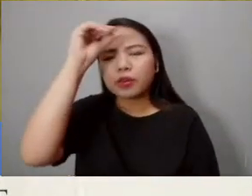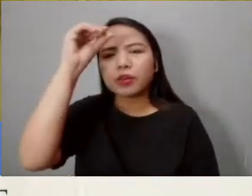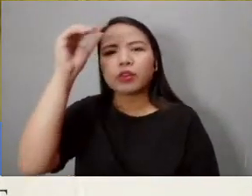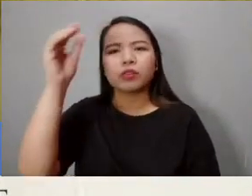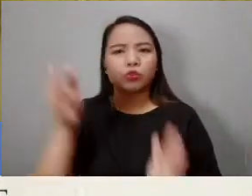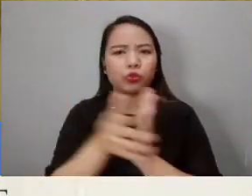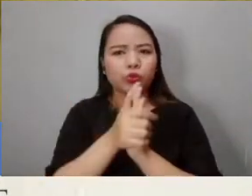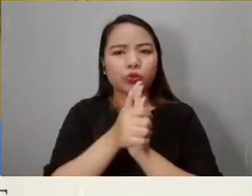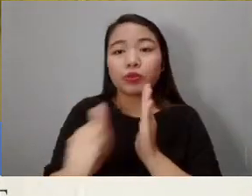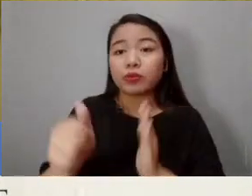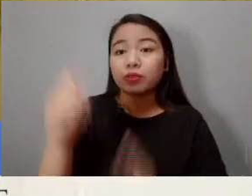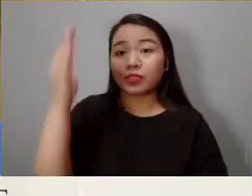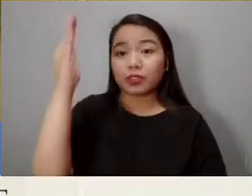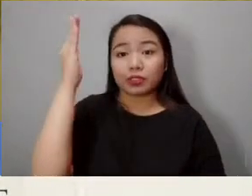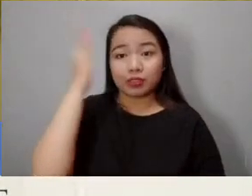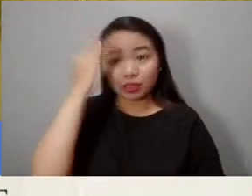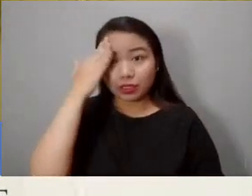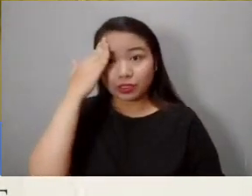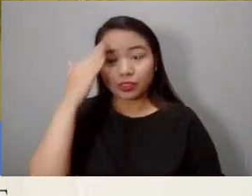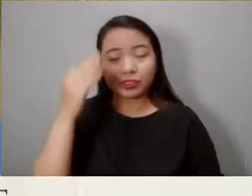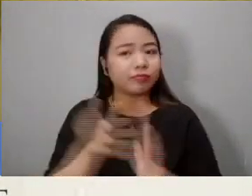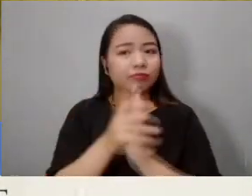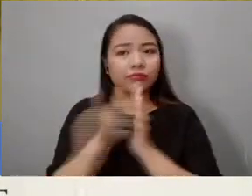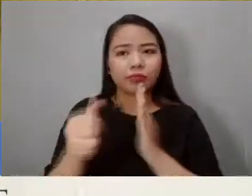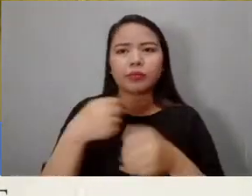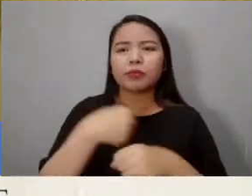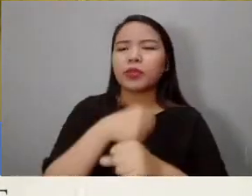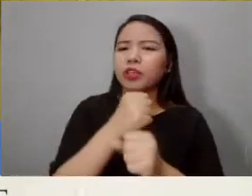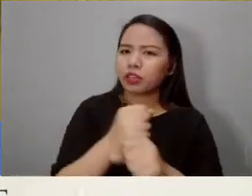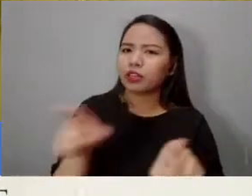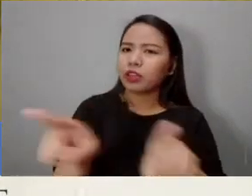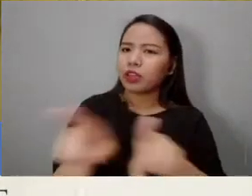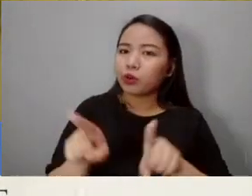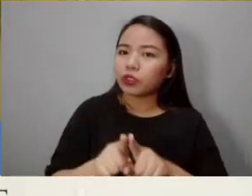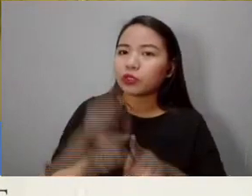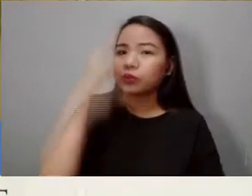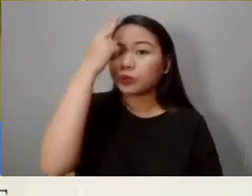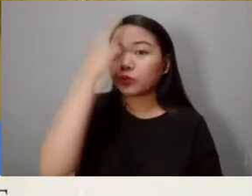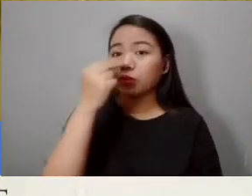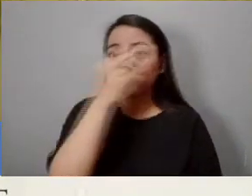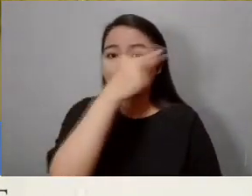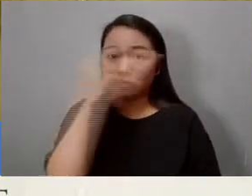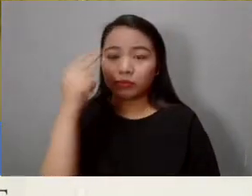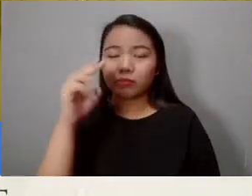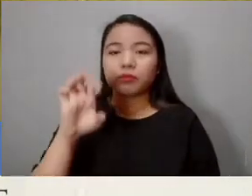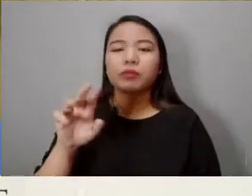skills and formed according to the Catholic and Benedictine values.